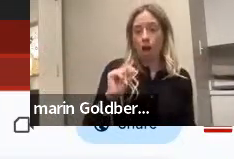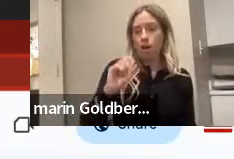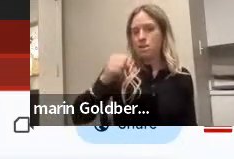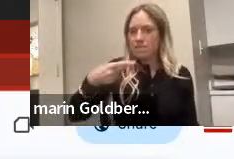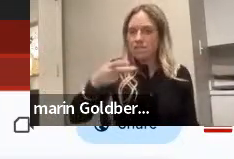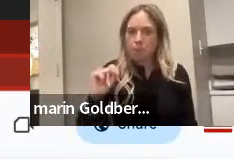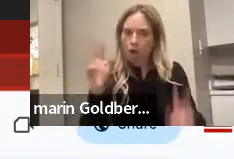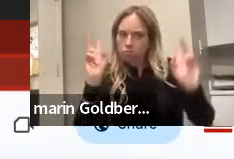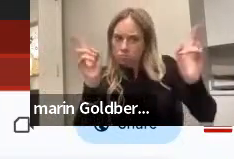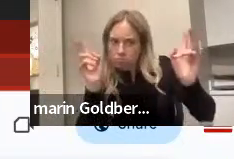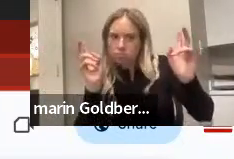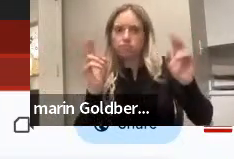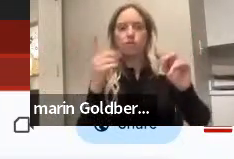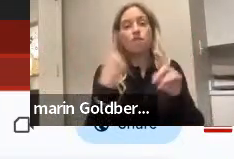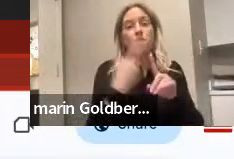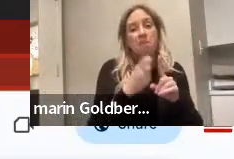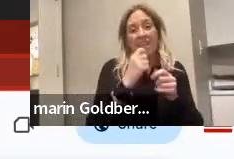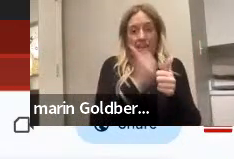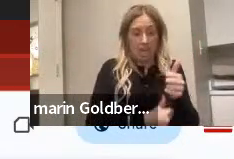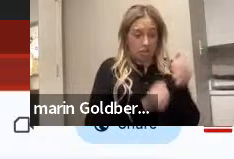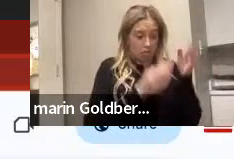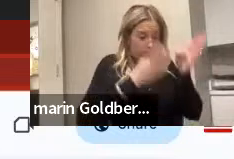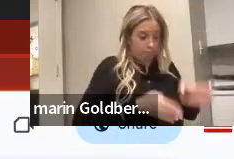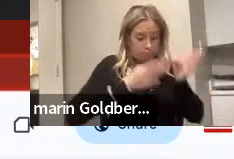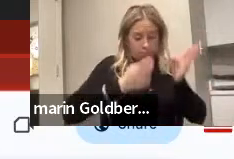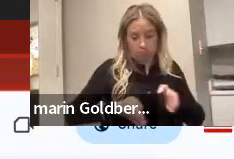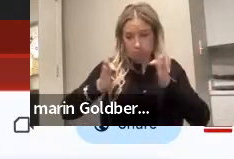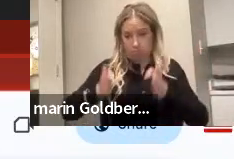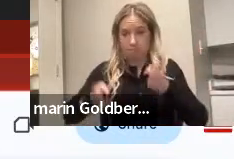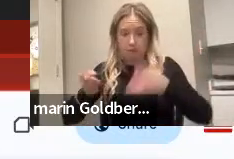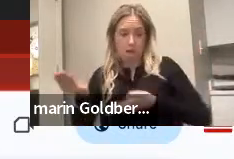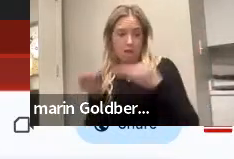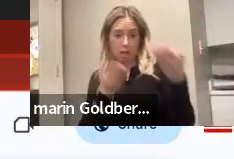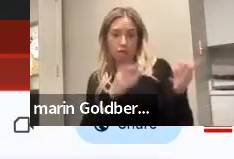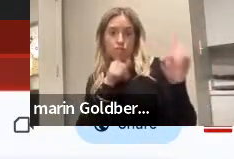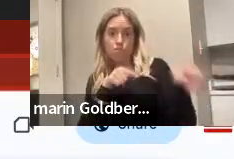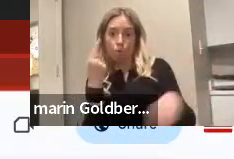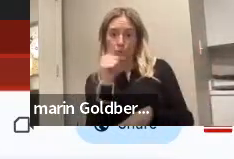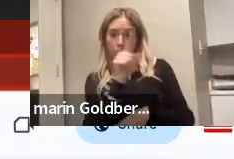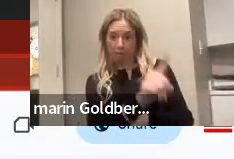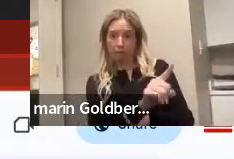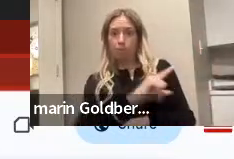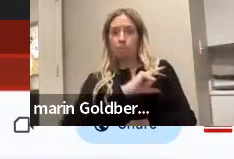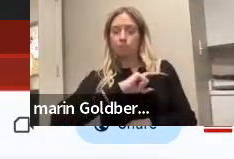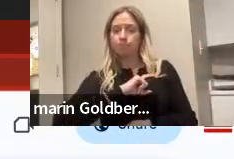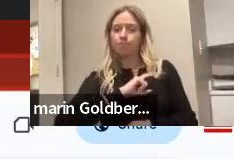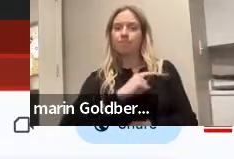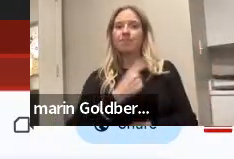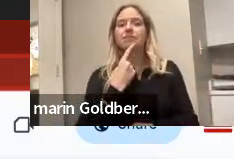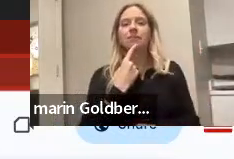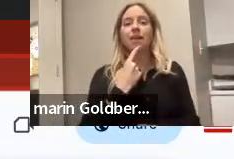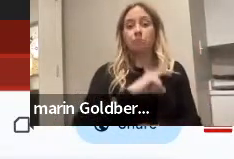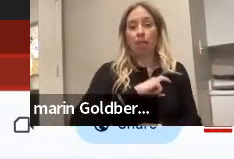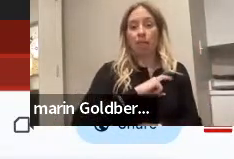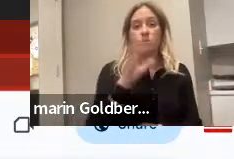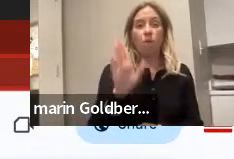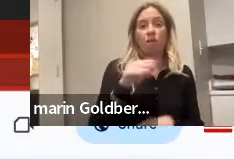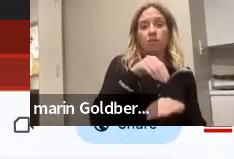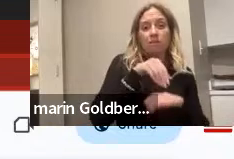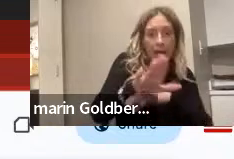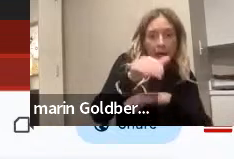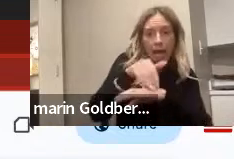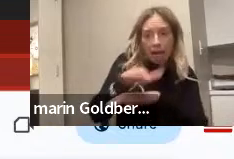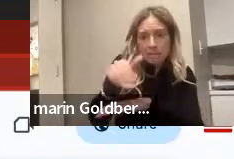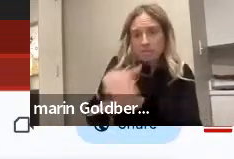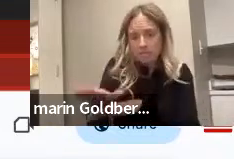commissioner, and give them to him. And he says he will send more police out regularly. That's what hotspot policing is.